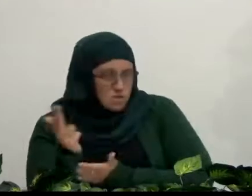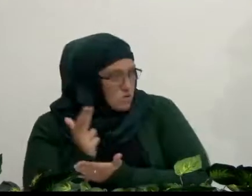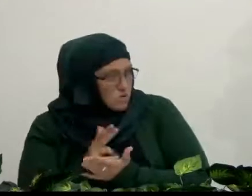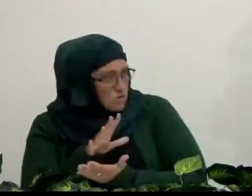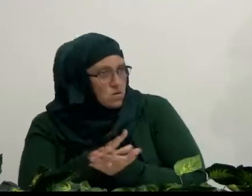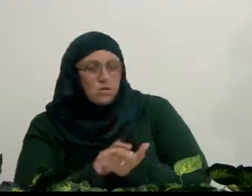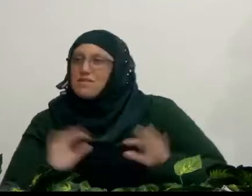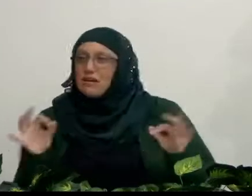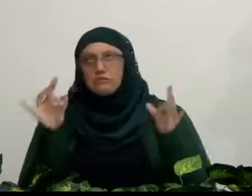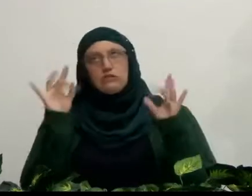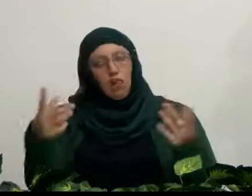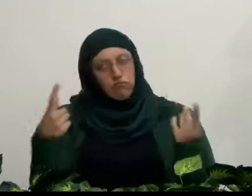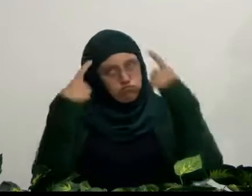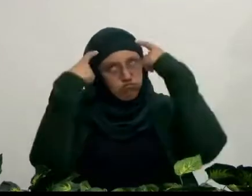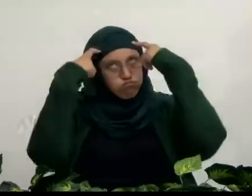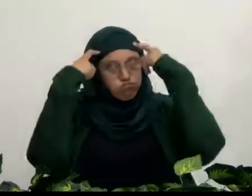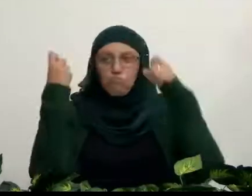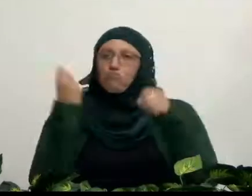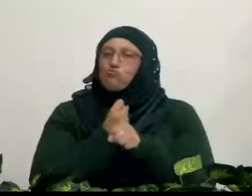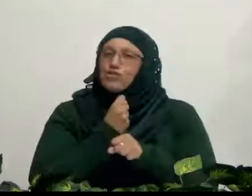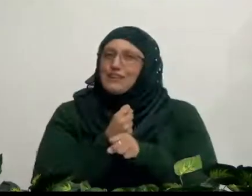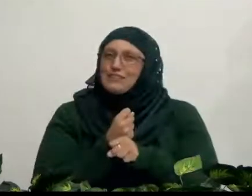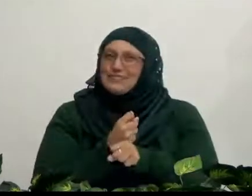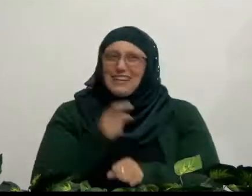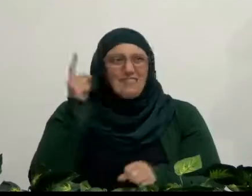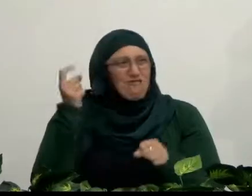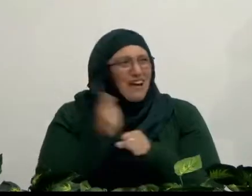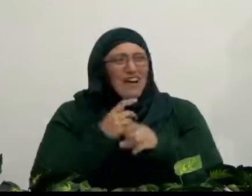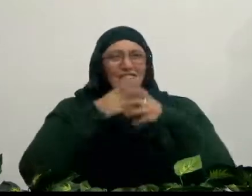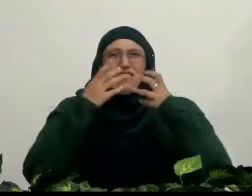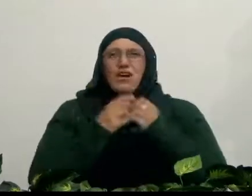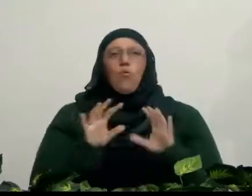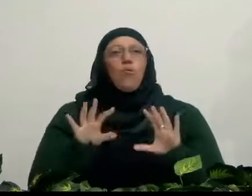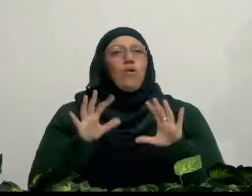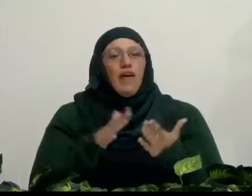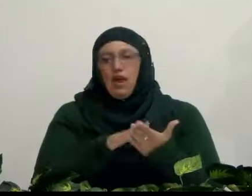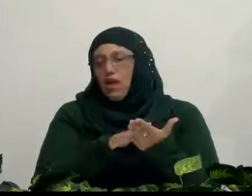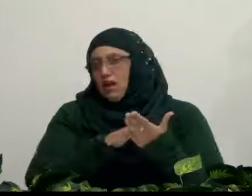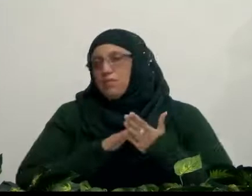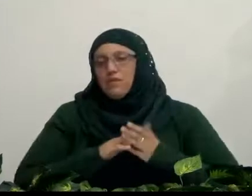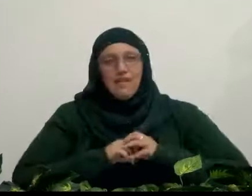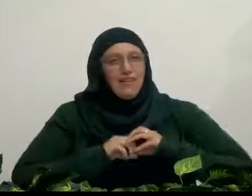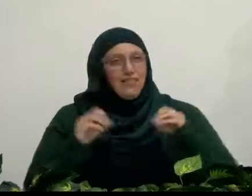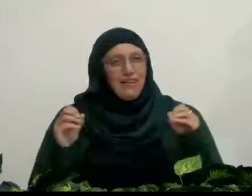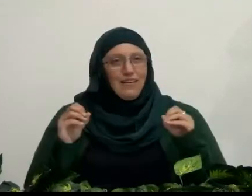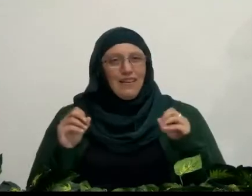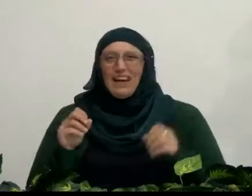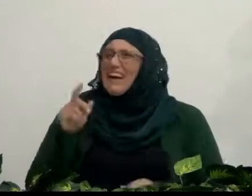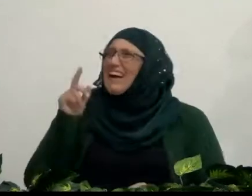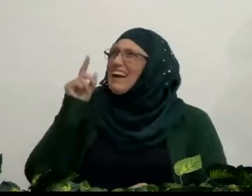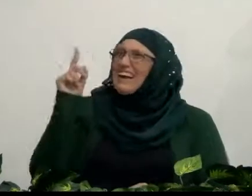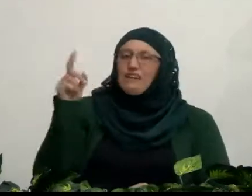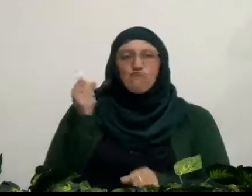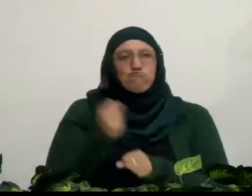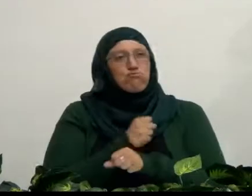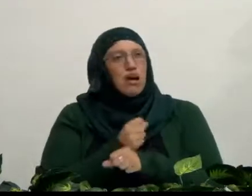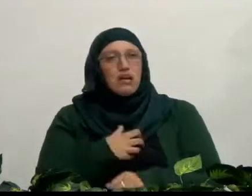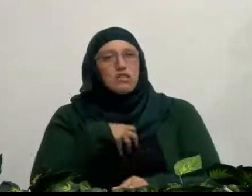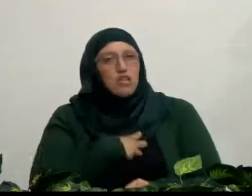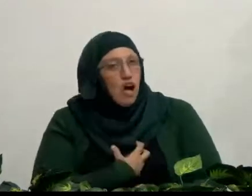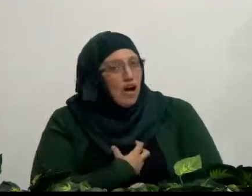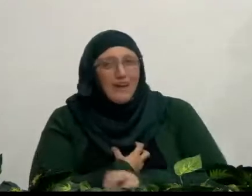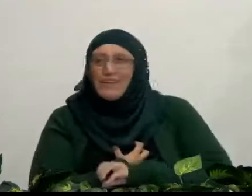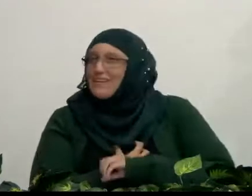He created whatever He created without receiving help from anyone. Nor did doing so exhaust Him, nor frustrated